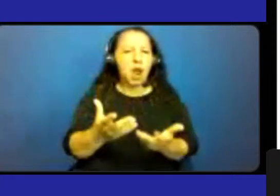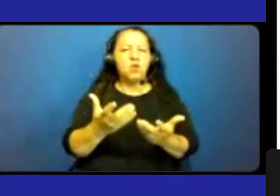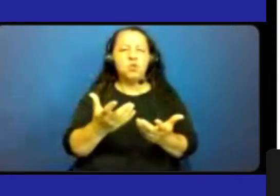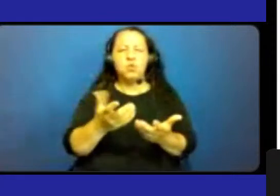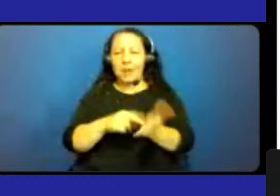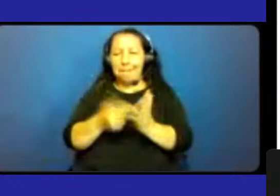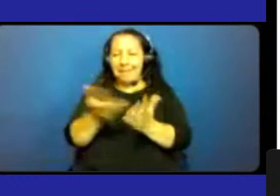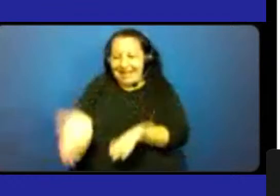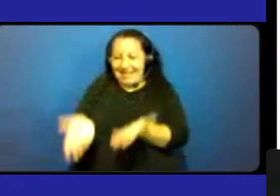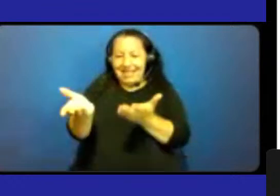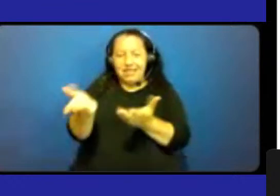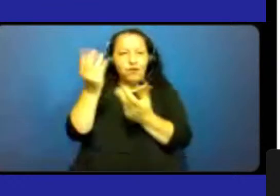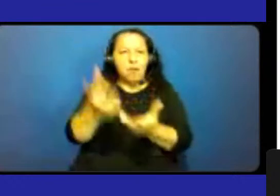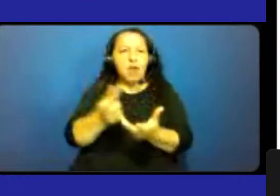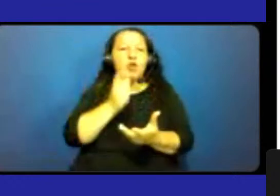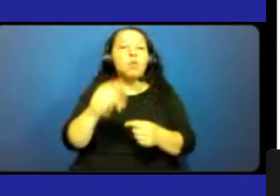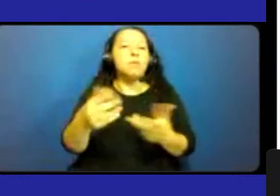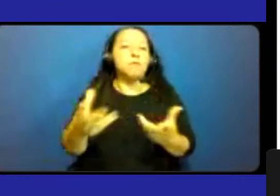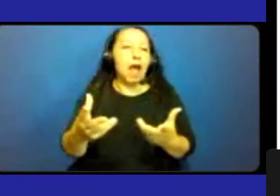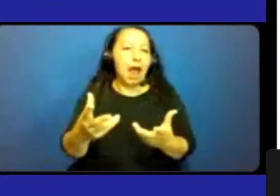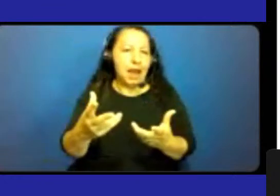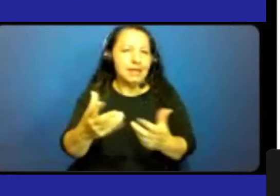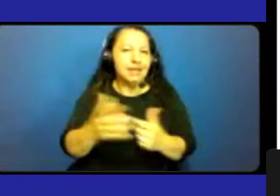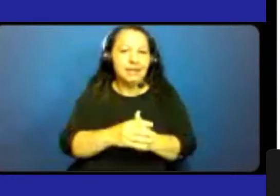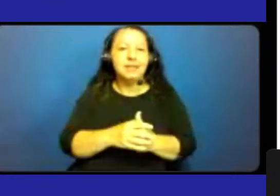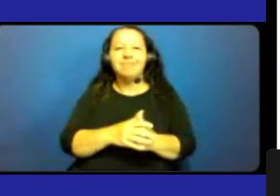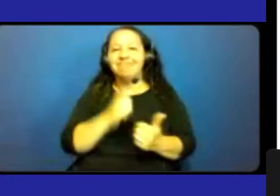who provided it. So sorry, next.